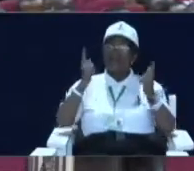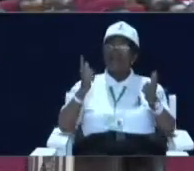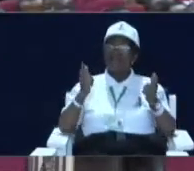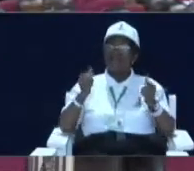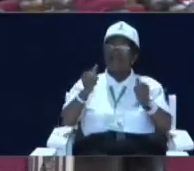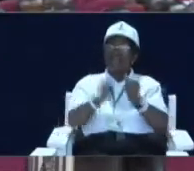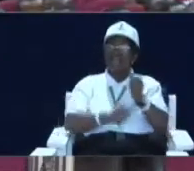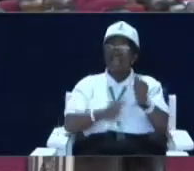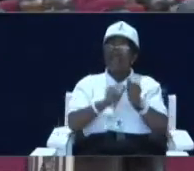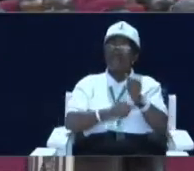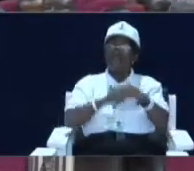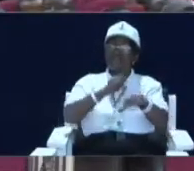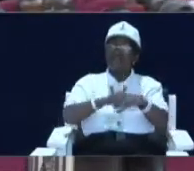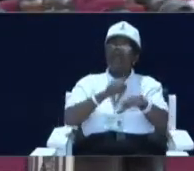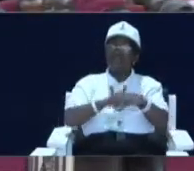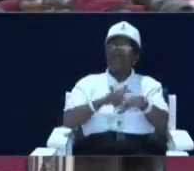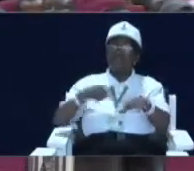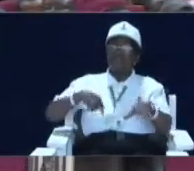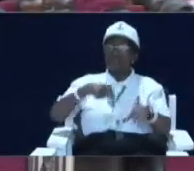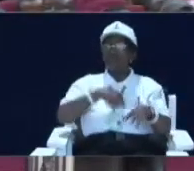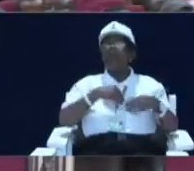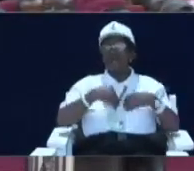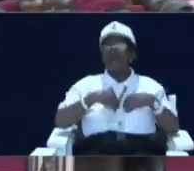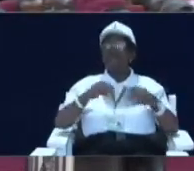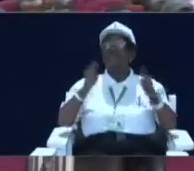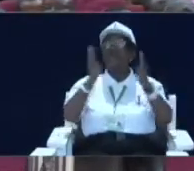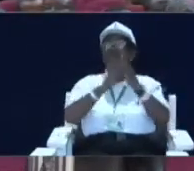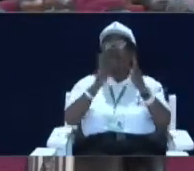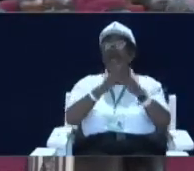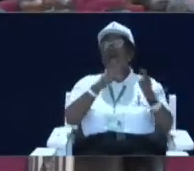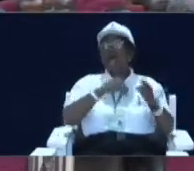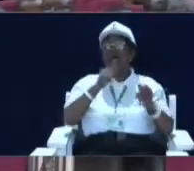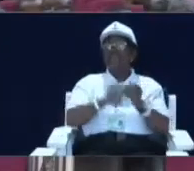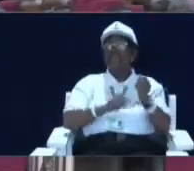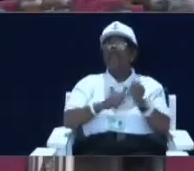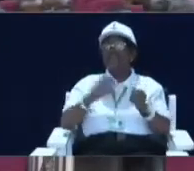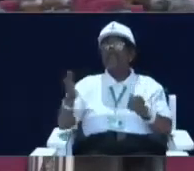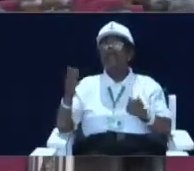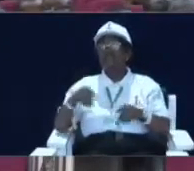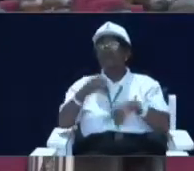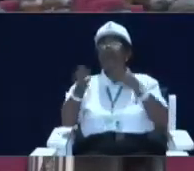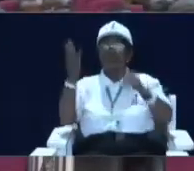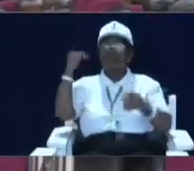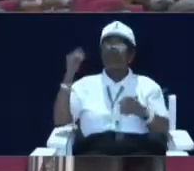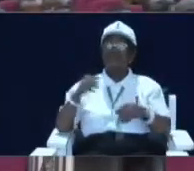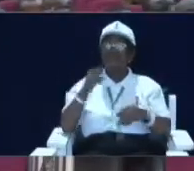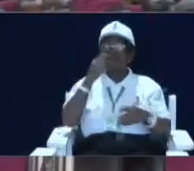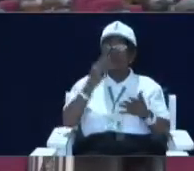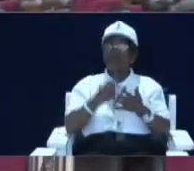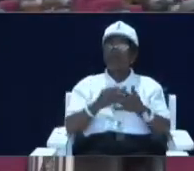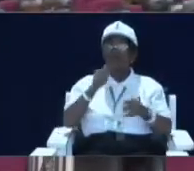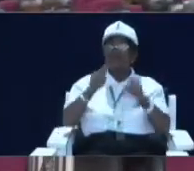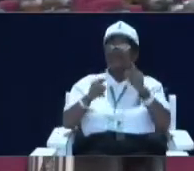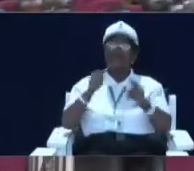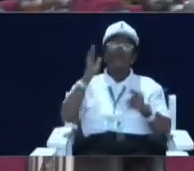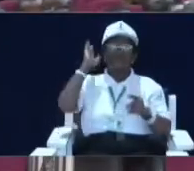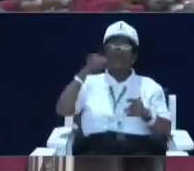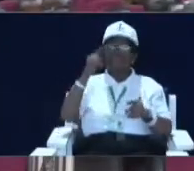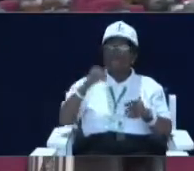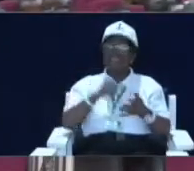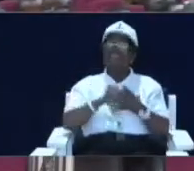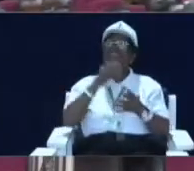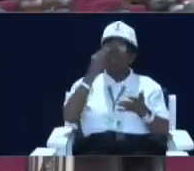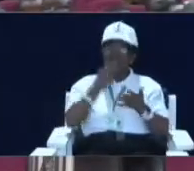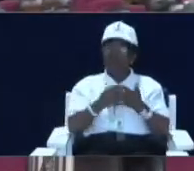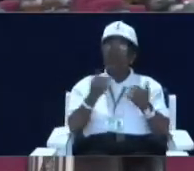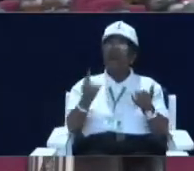Every time we had a convention and everything went well, people would say, it's good now. What's going to